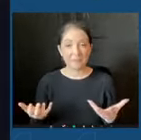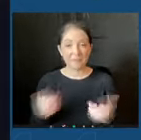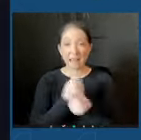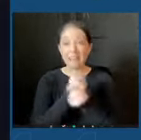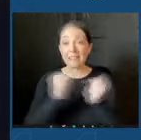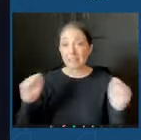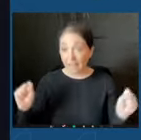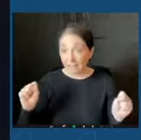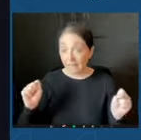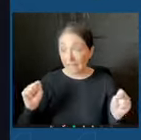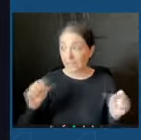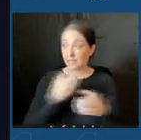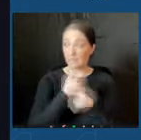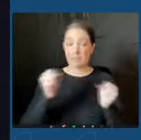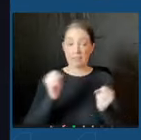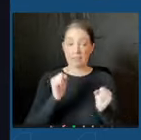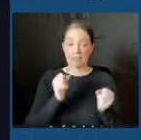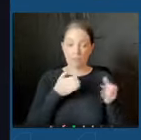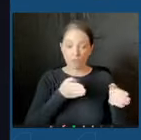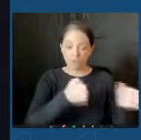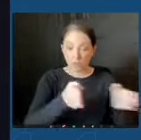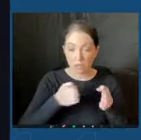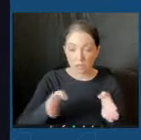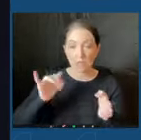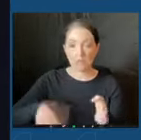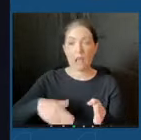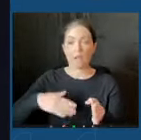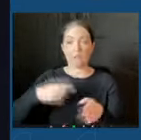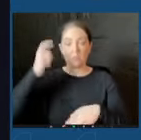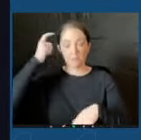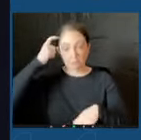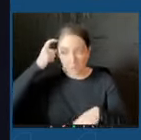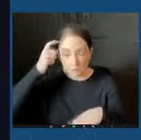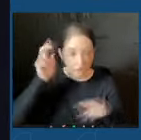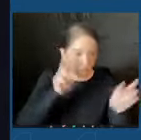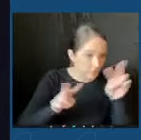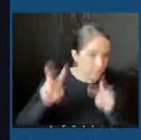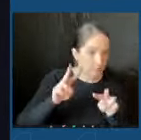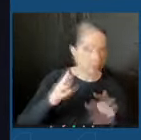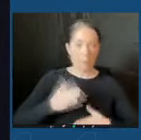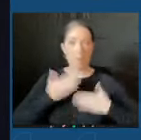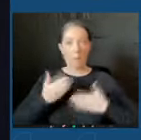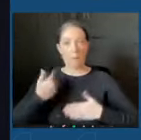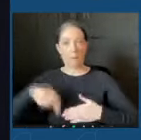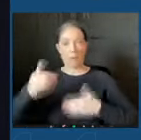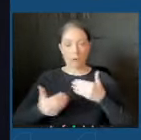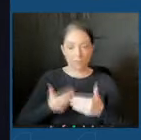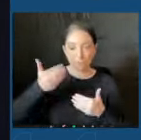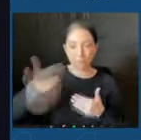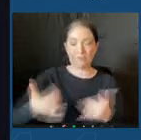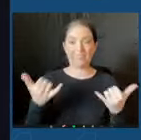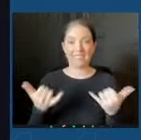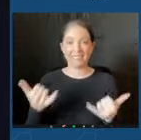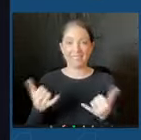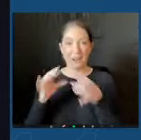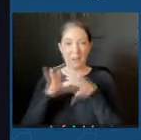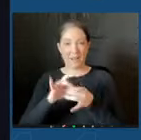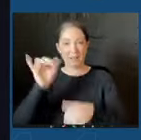safety in the streets is always on my mind when I do arrival in the morning, so I'm happy that we're taking a step forward today with that, so thank you very much.